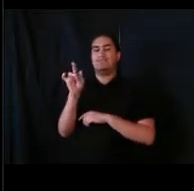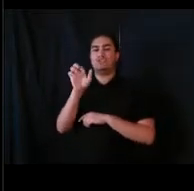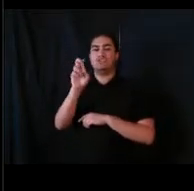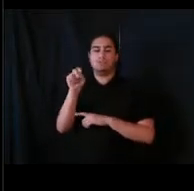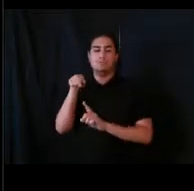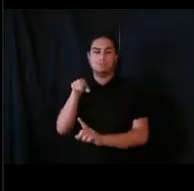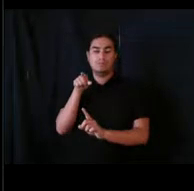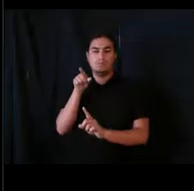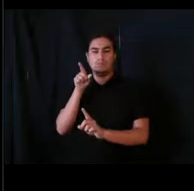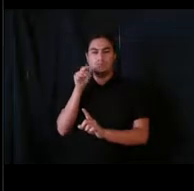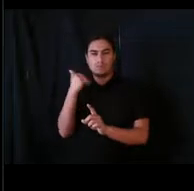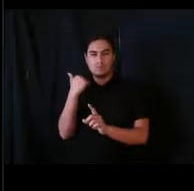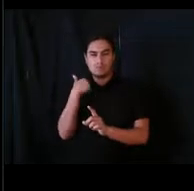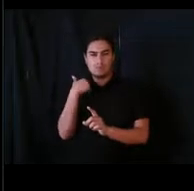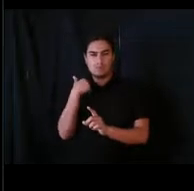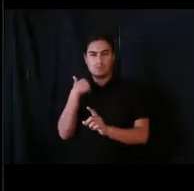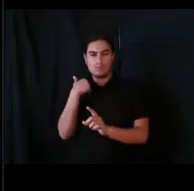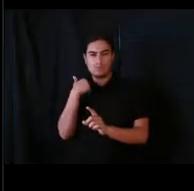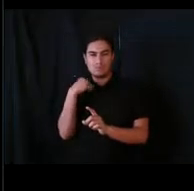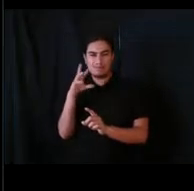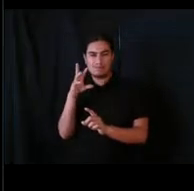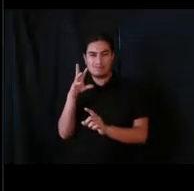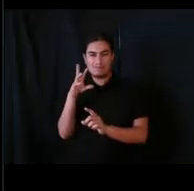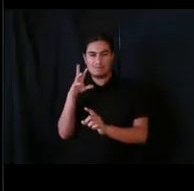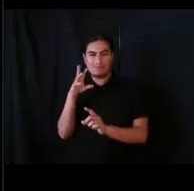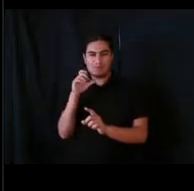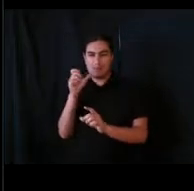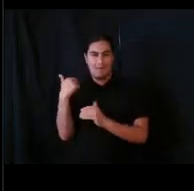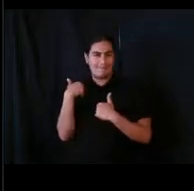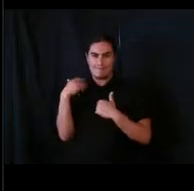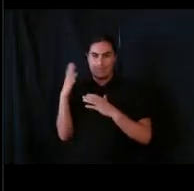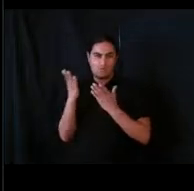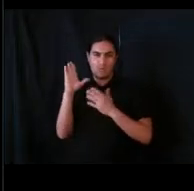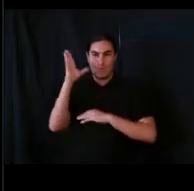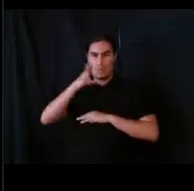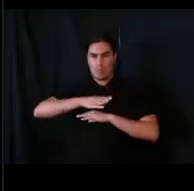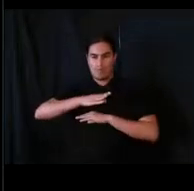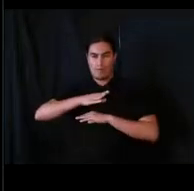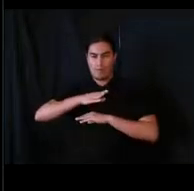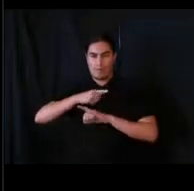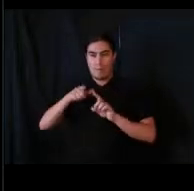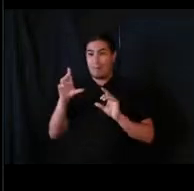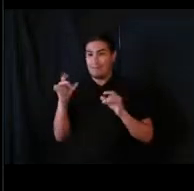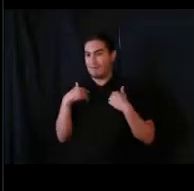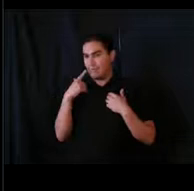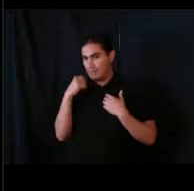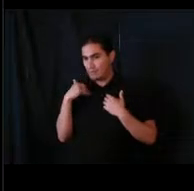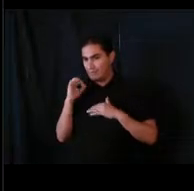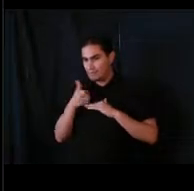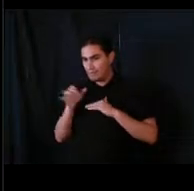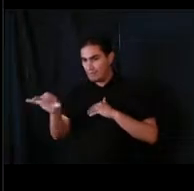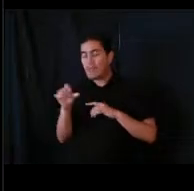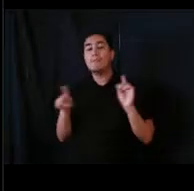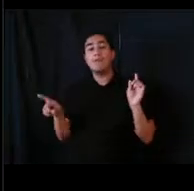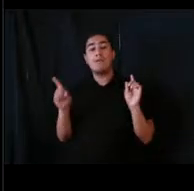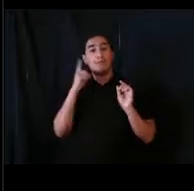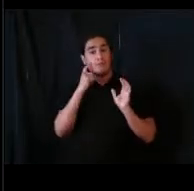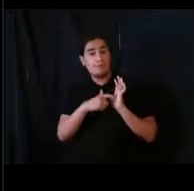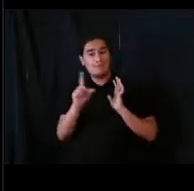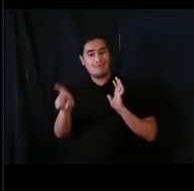able to deliver service all day to those community members who depend on it and we also want to acknowledge the the need for additional